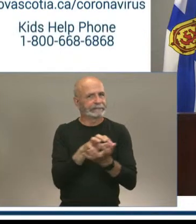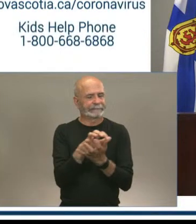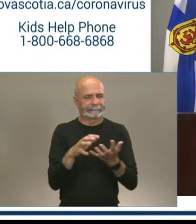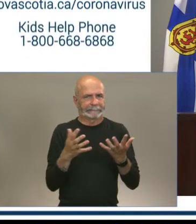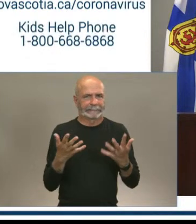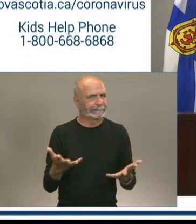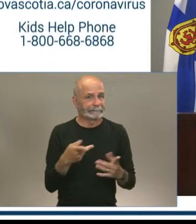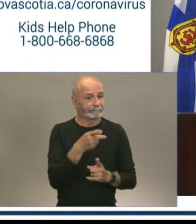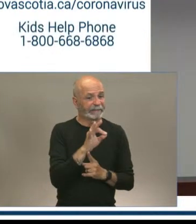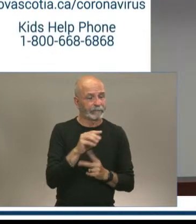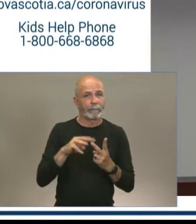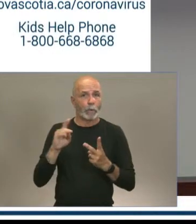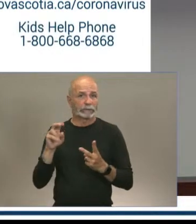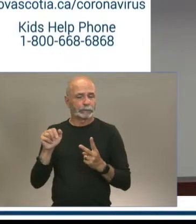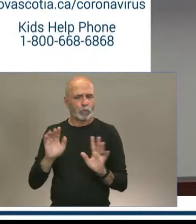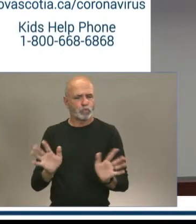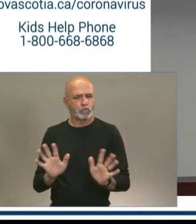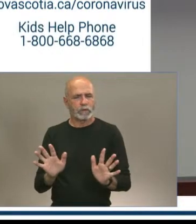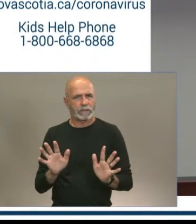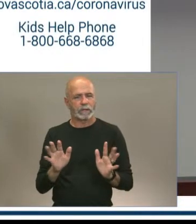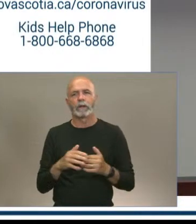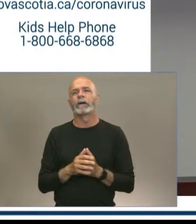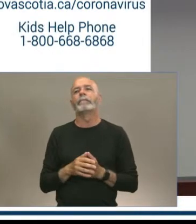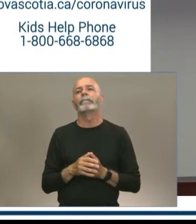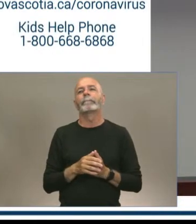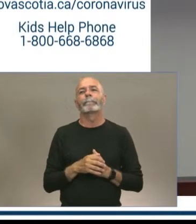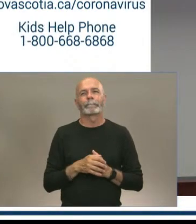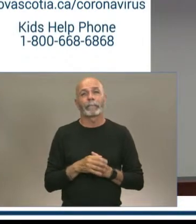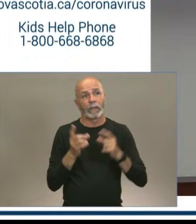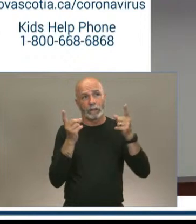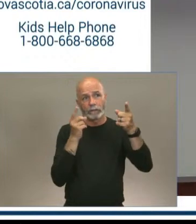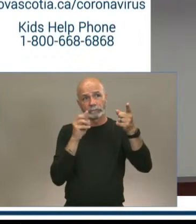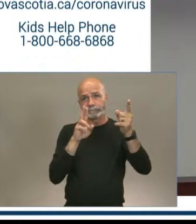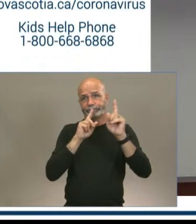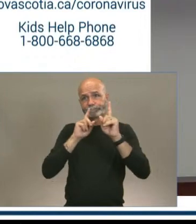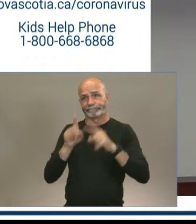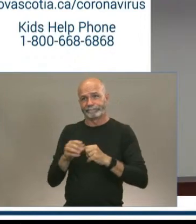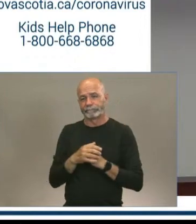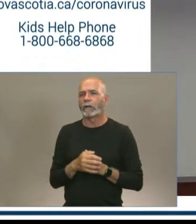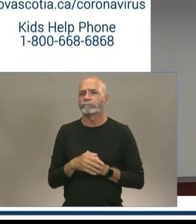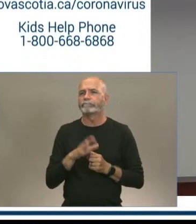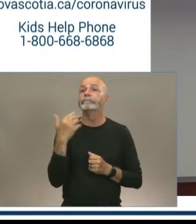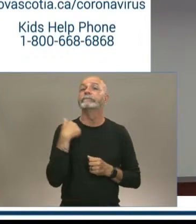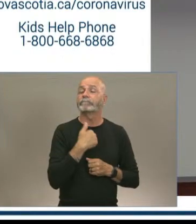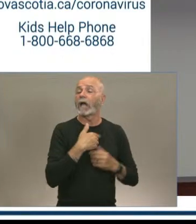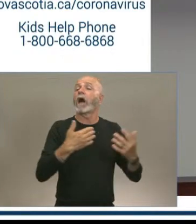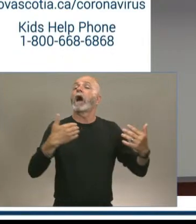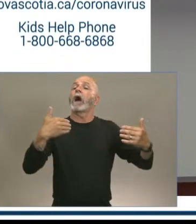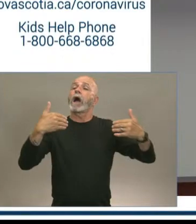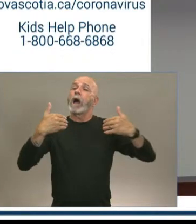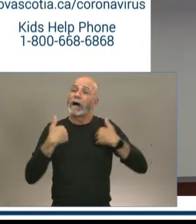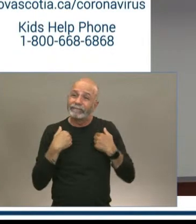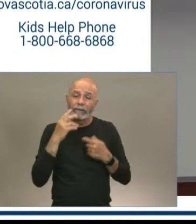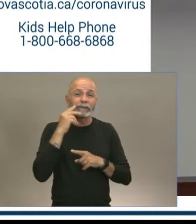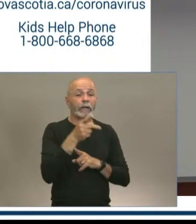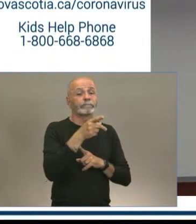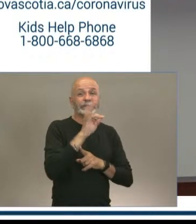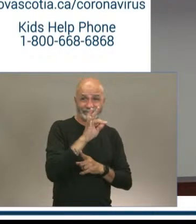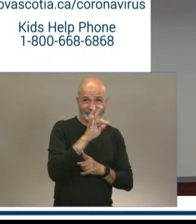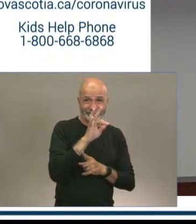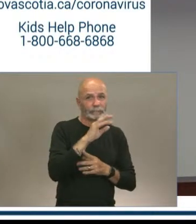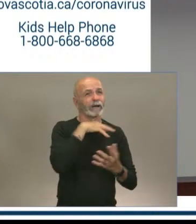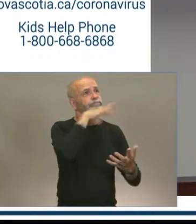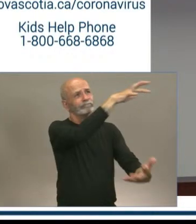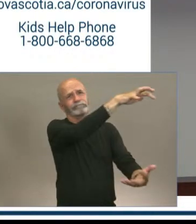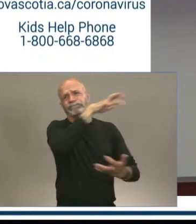Yeah, the first one, and we're making sure that we have appropriate Pfizer. We have a reduction in Pfizer. We're still going to have